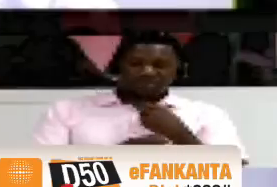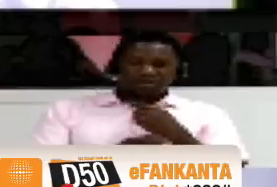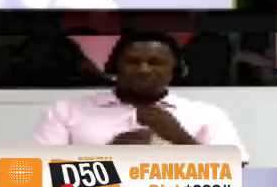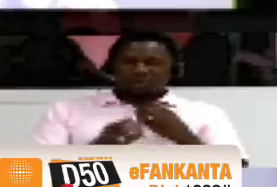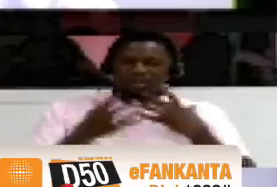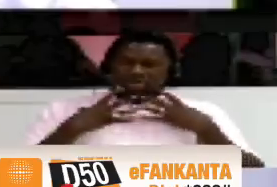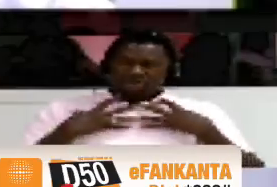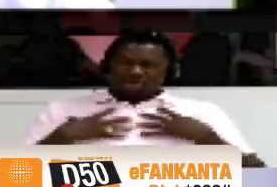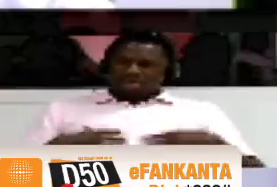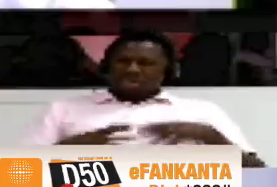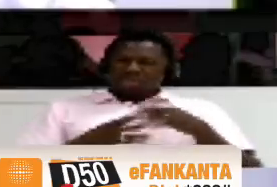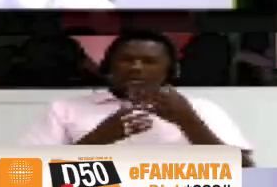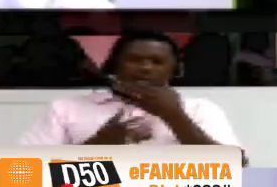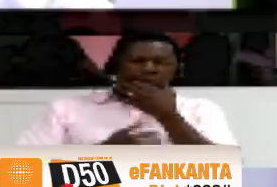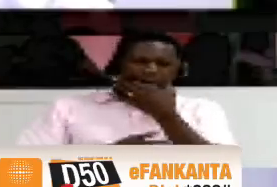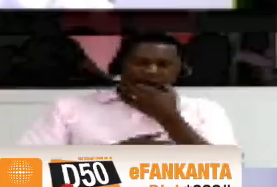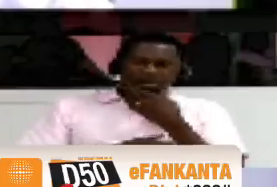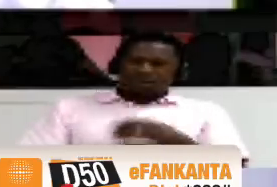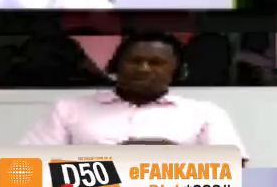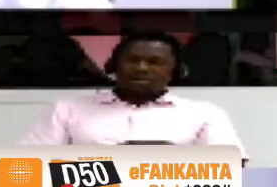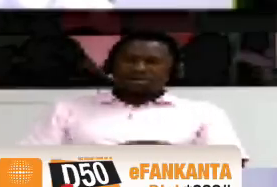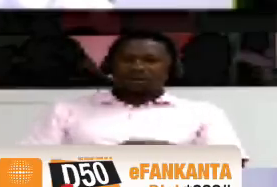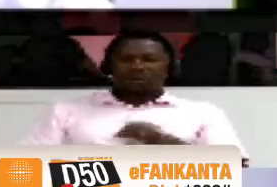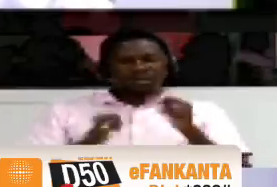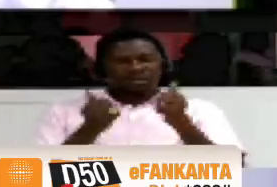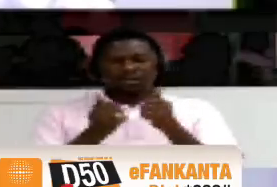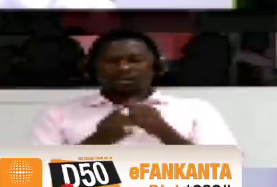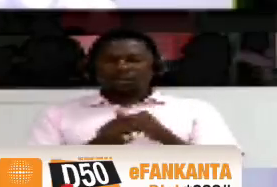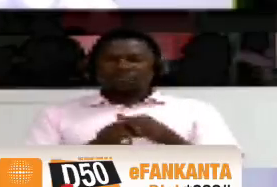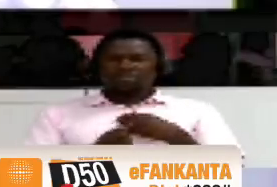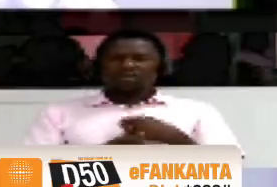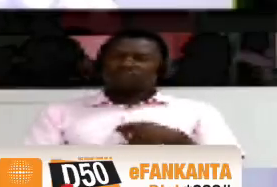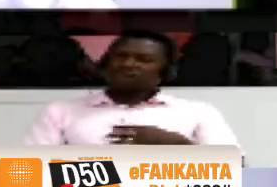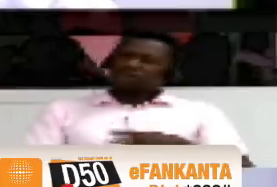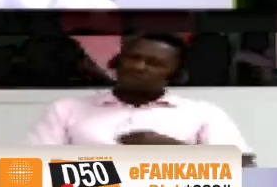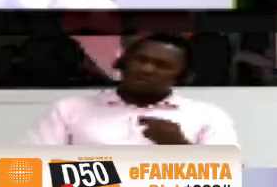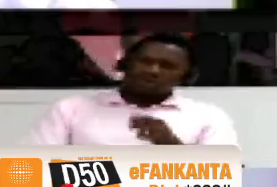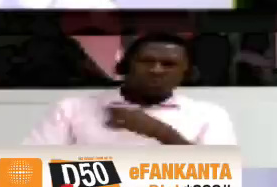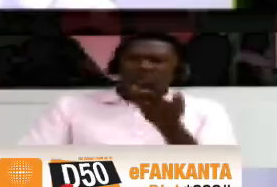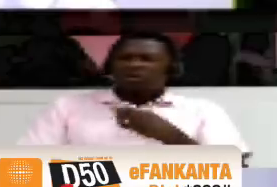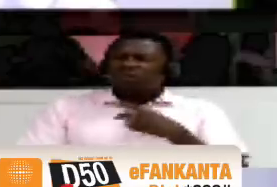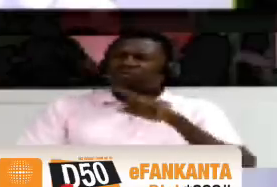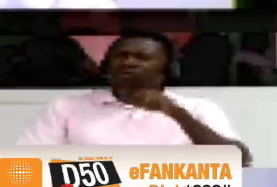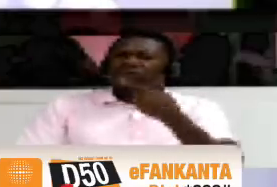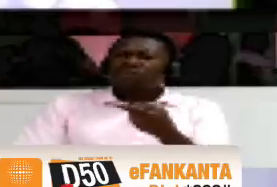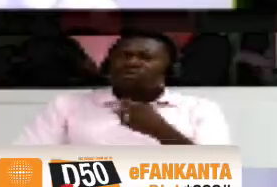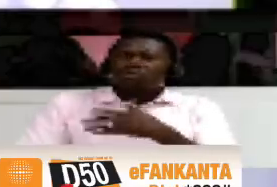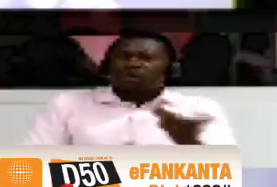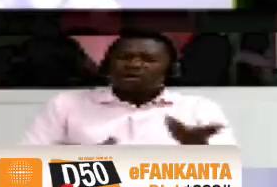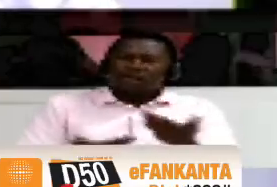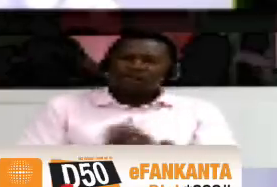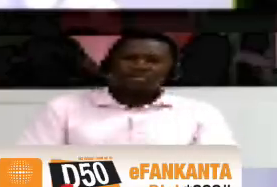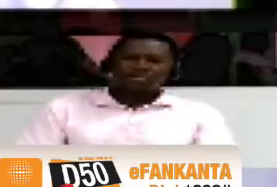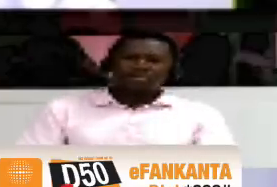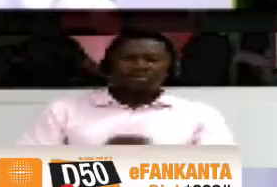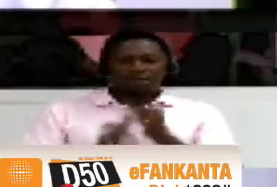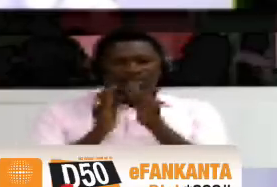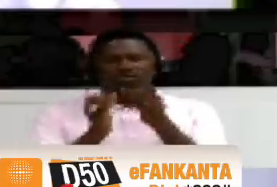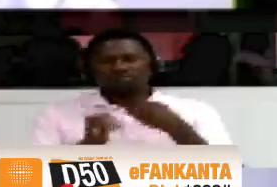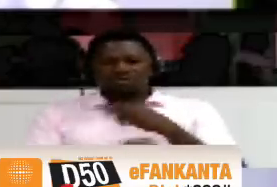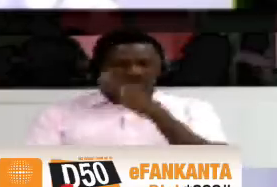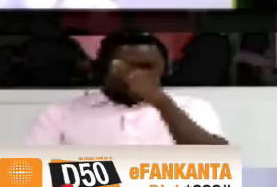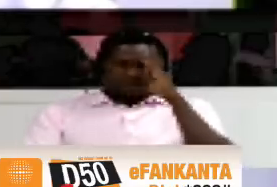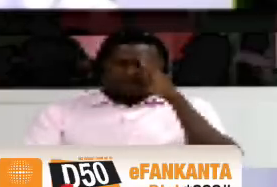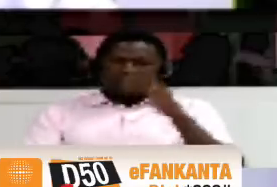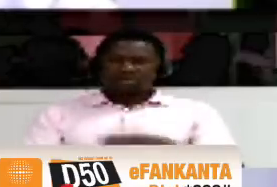exhausted, and he started asking me, he said, Nding, where are you from? I told him, I said, I'm from Brikama. He said,